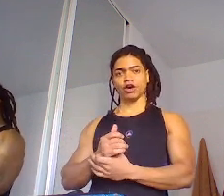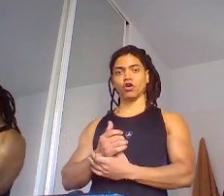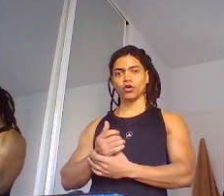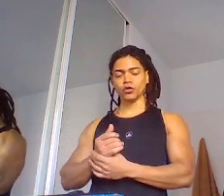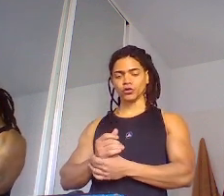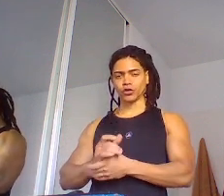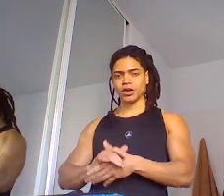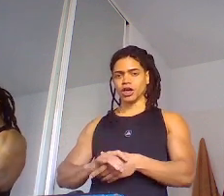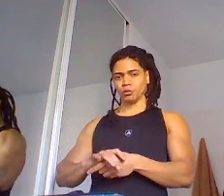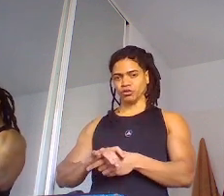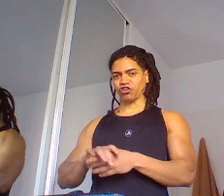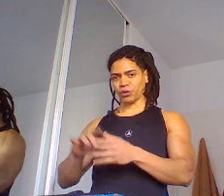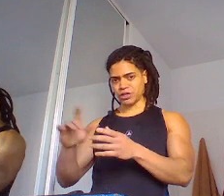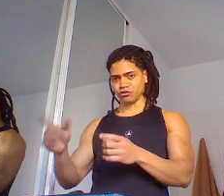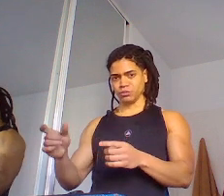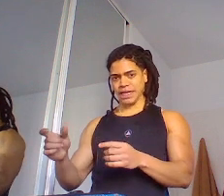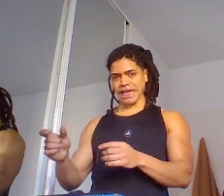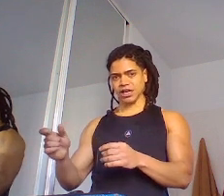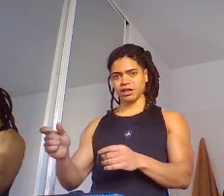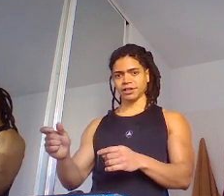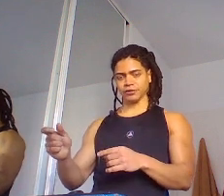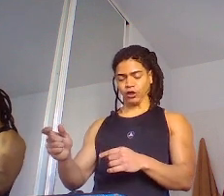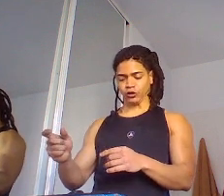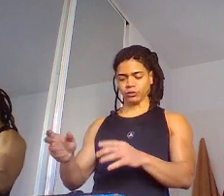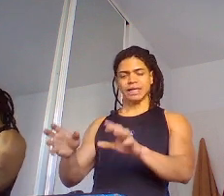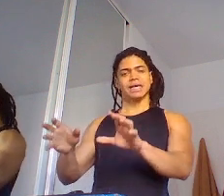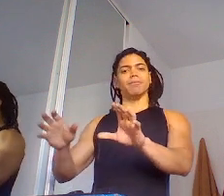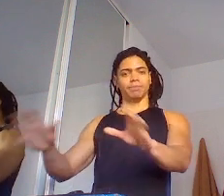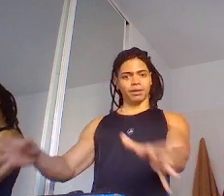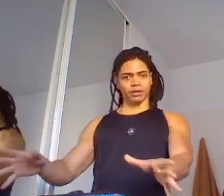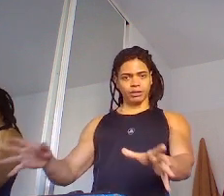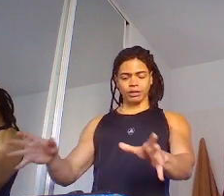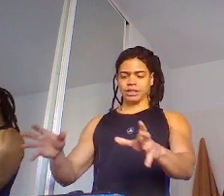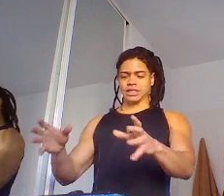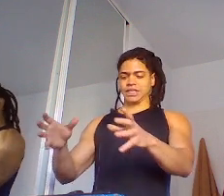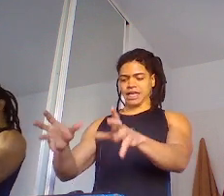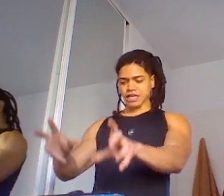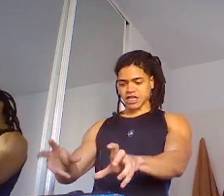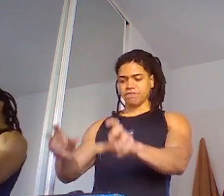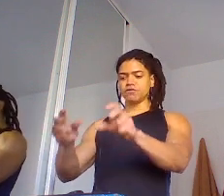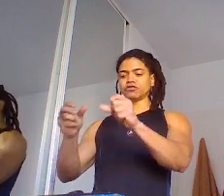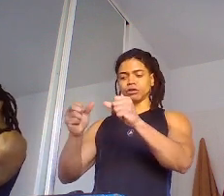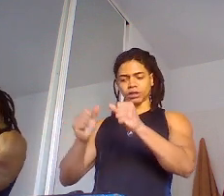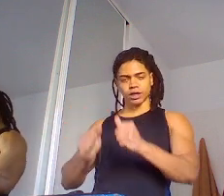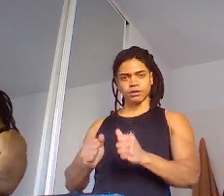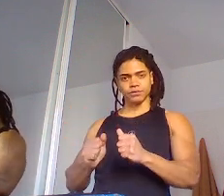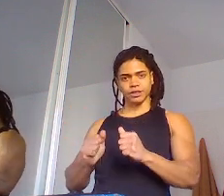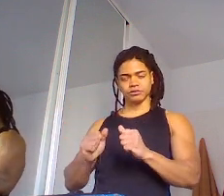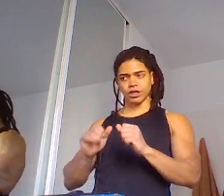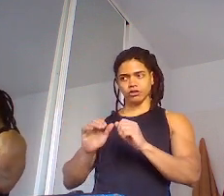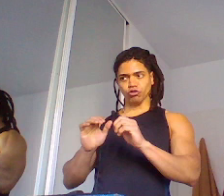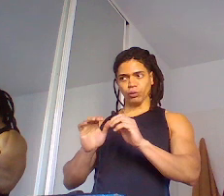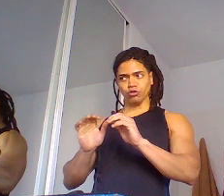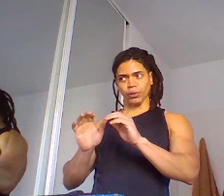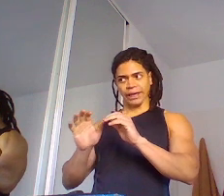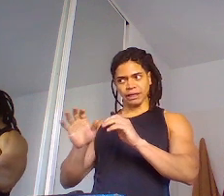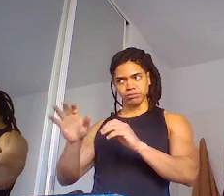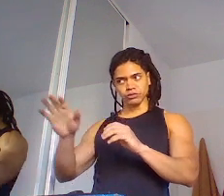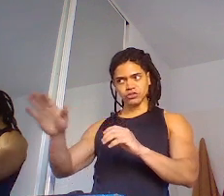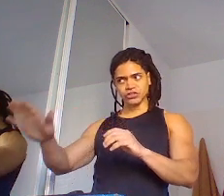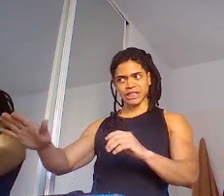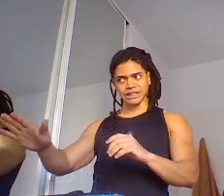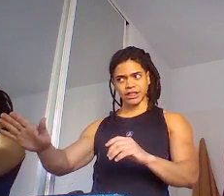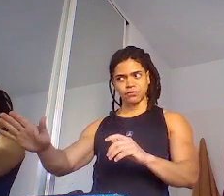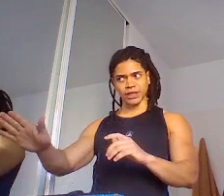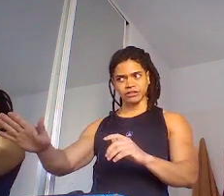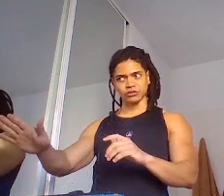CPA course won't train you to be a cardiac doctor, but it can give you some confidence. So when you're able